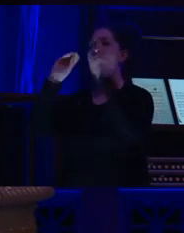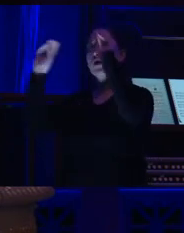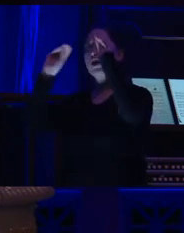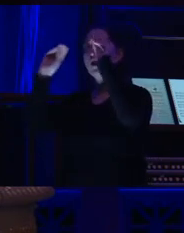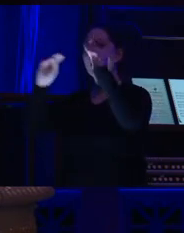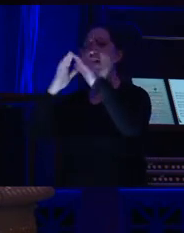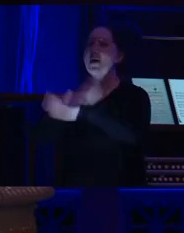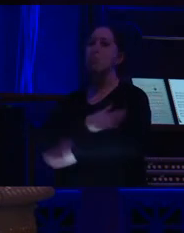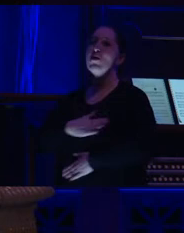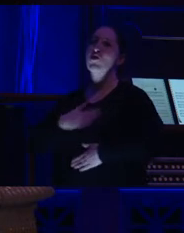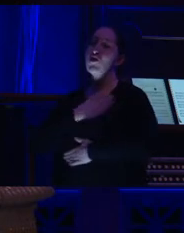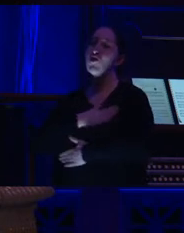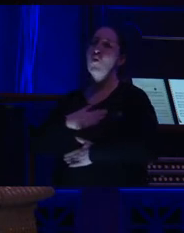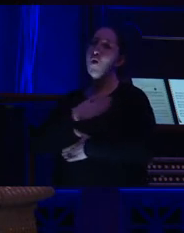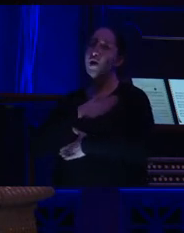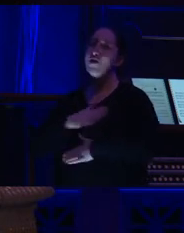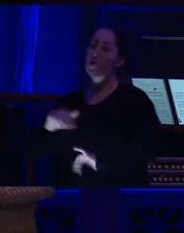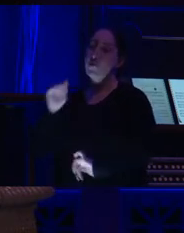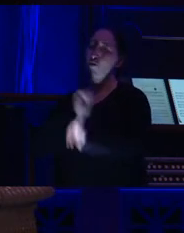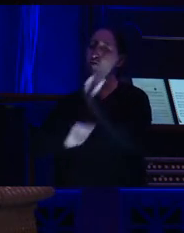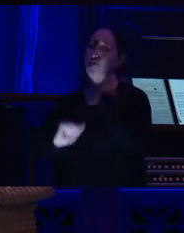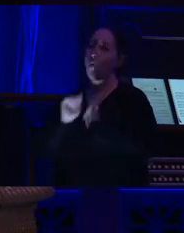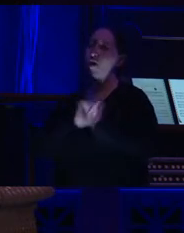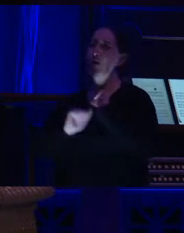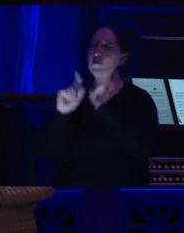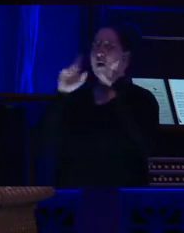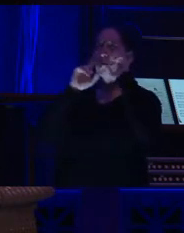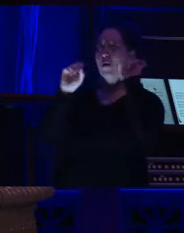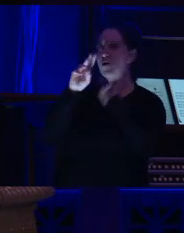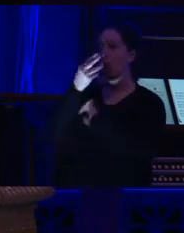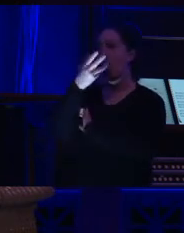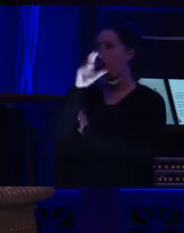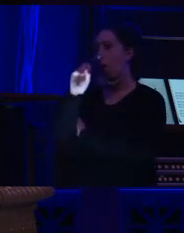this performance by Dr. Ono and Professor Green.